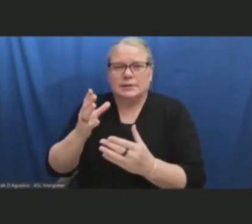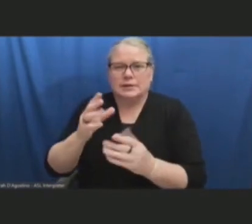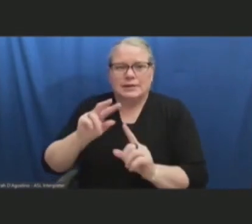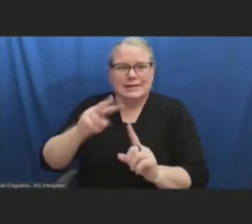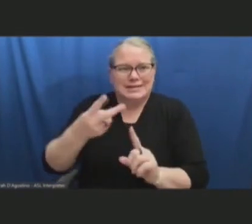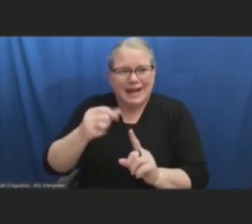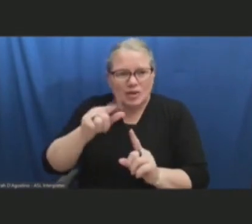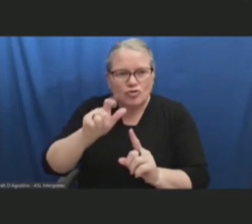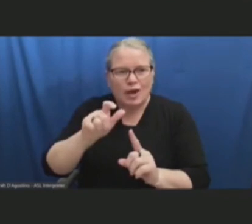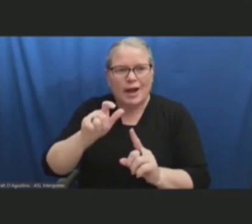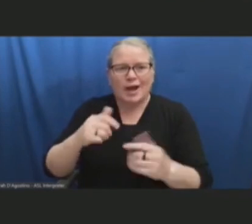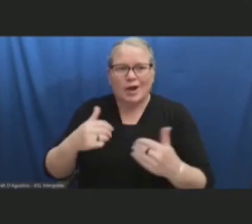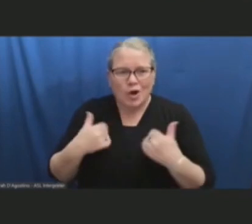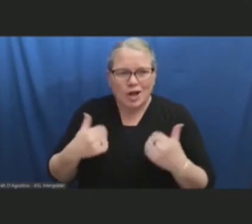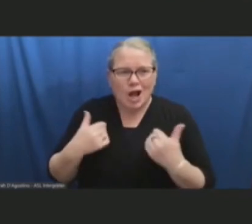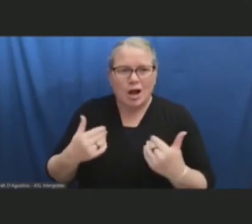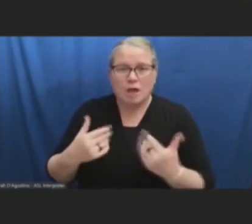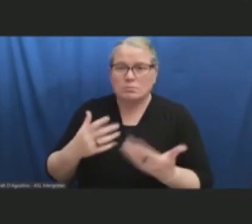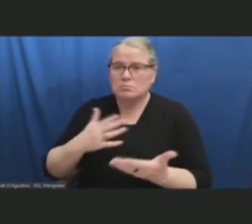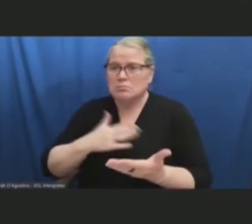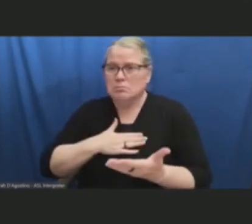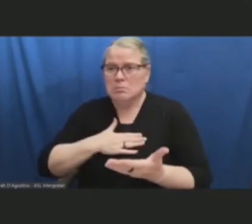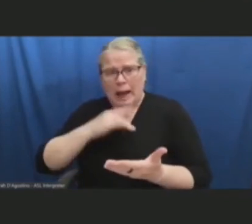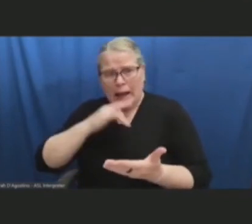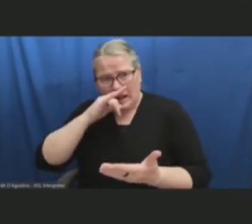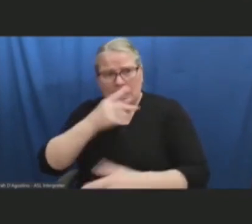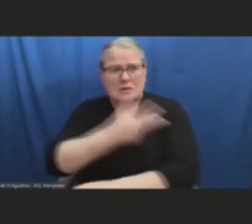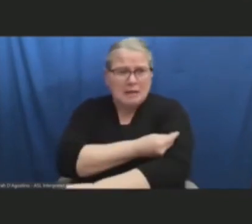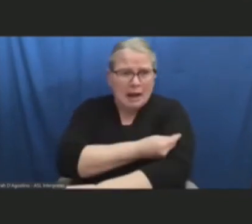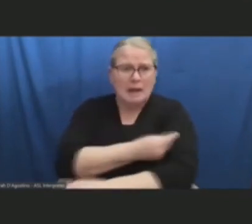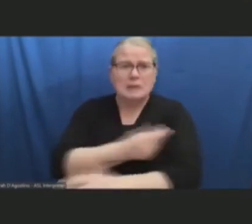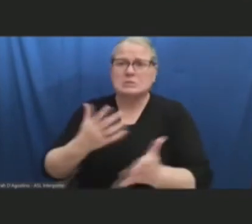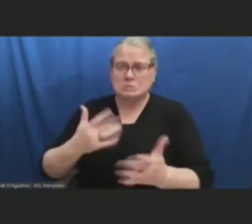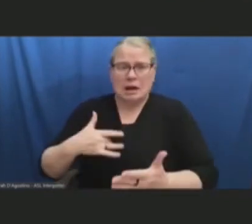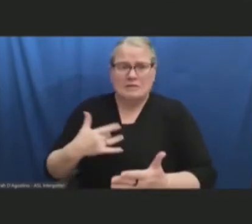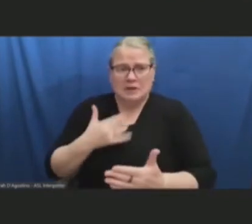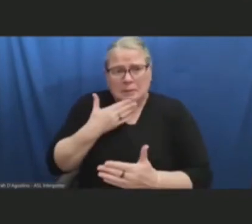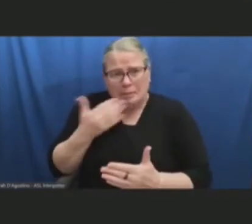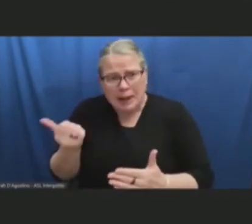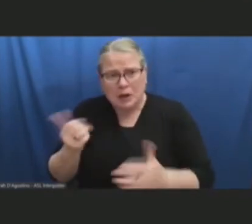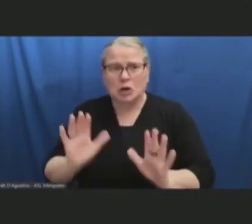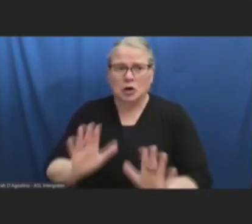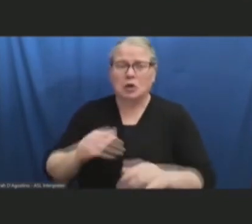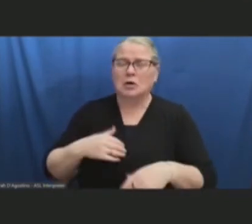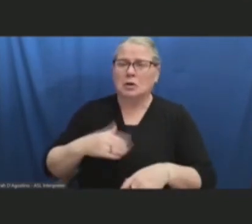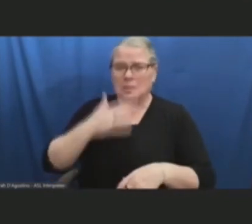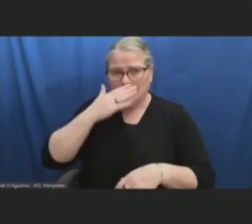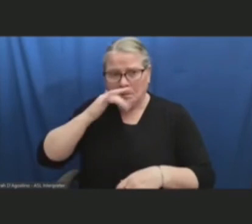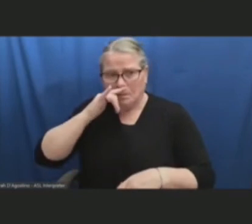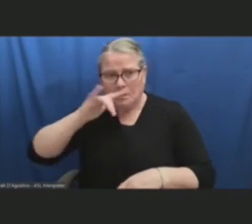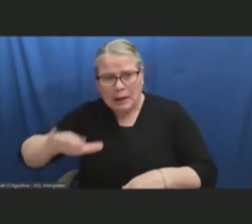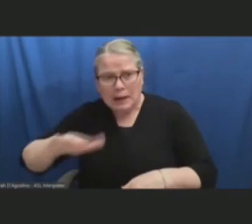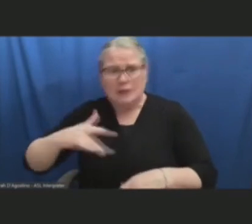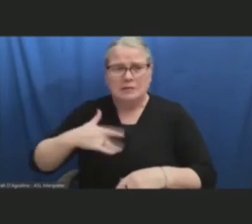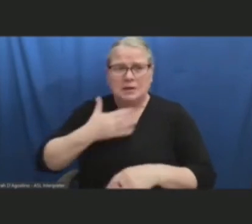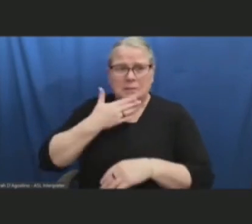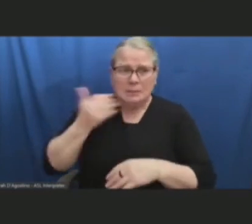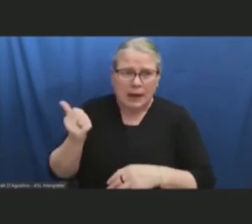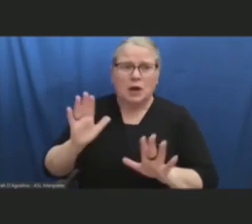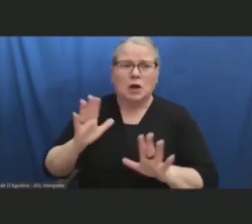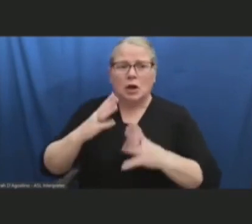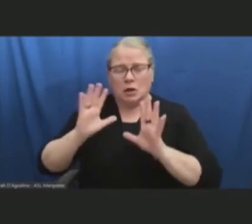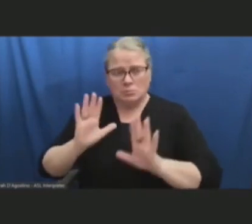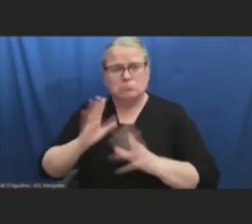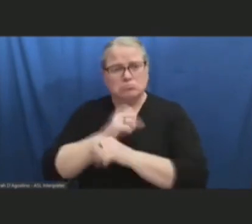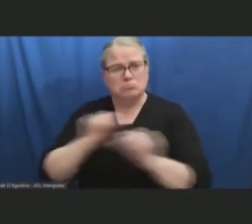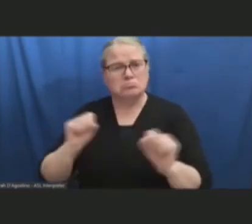kid got the vaccine. I feel better for it. I think my son feels a lot better for it. And your child would as well if